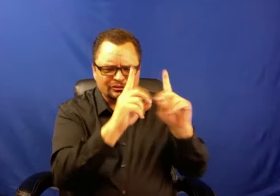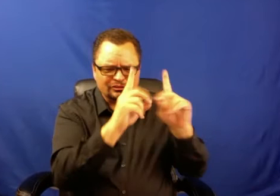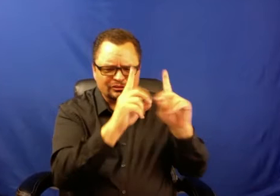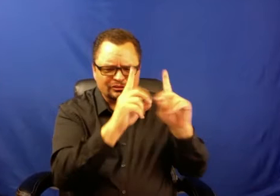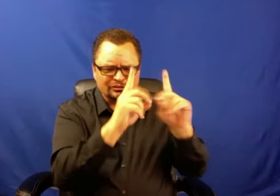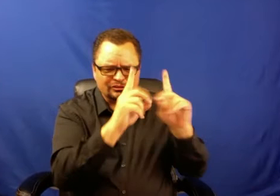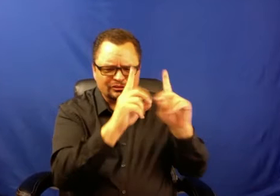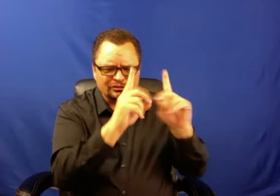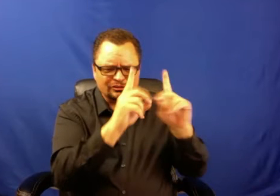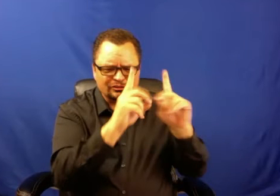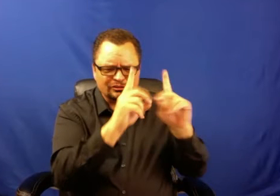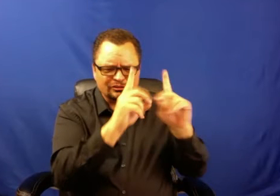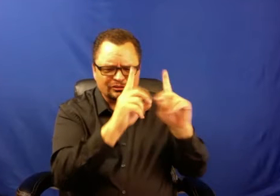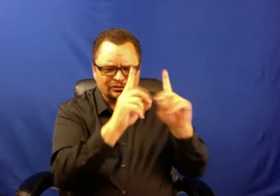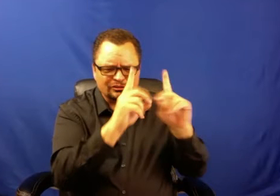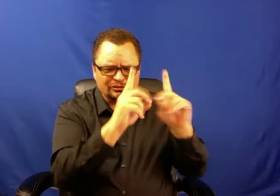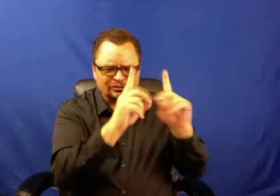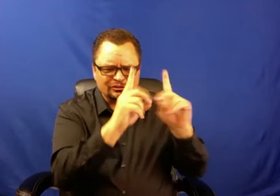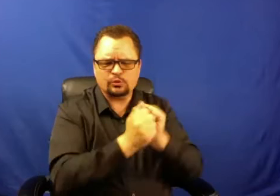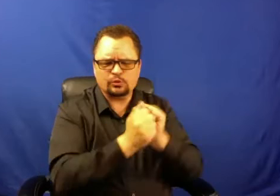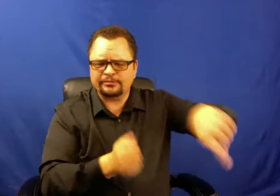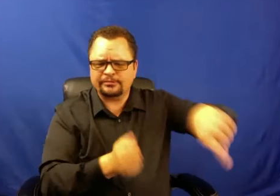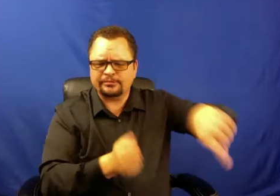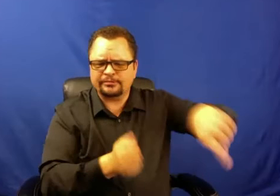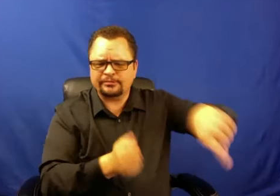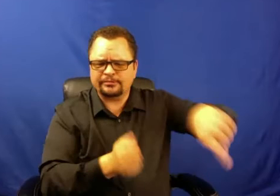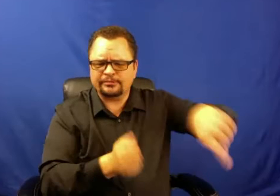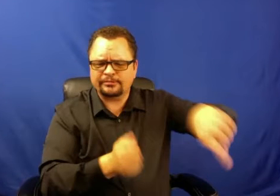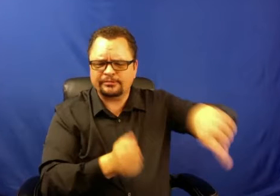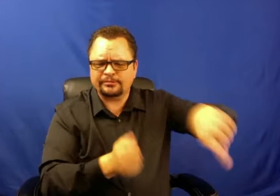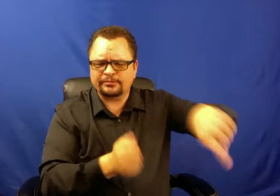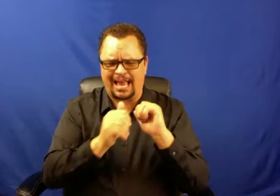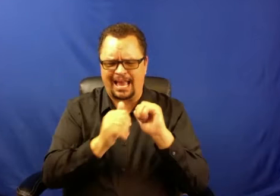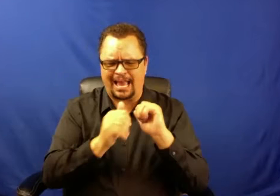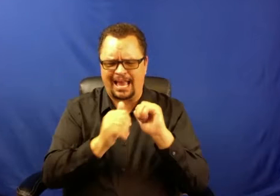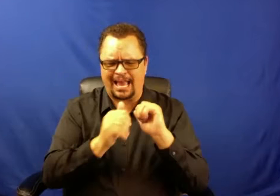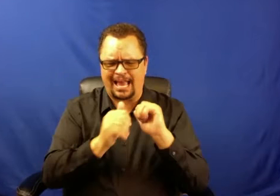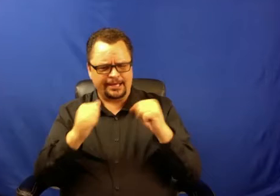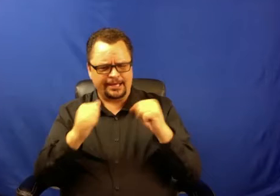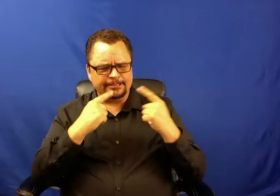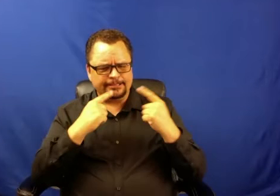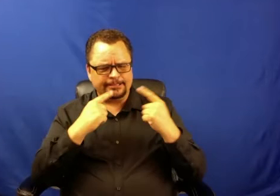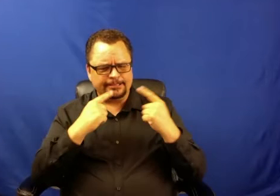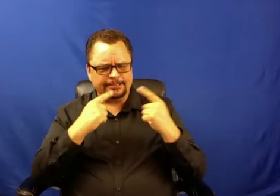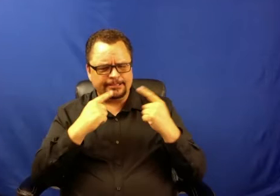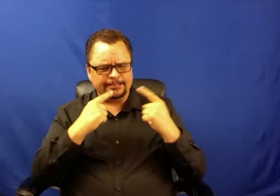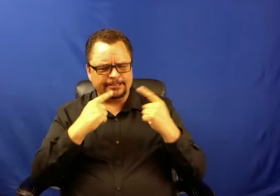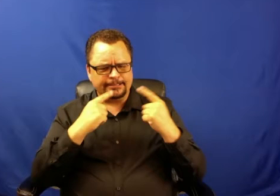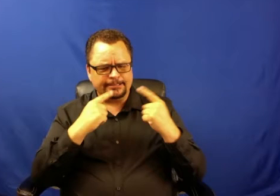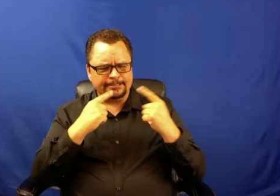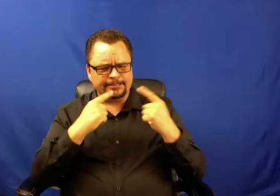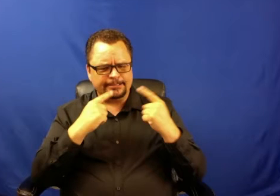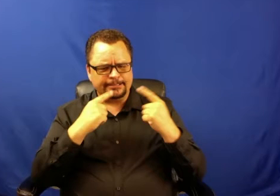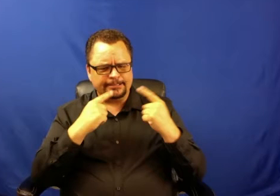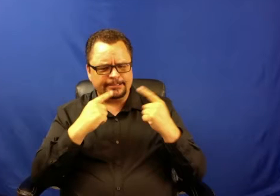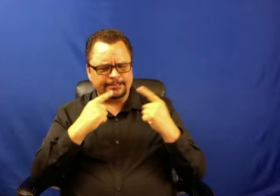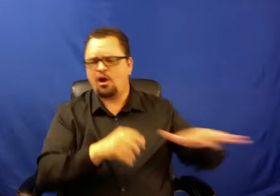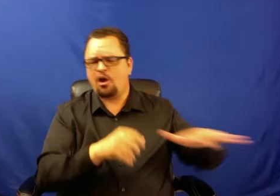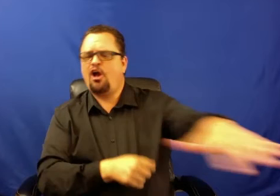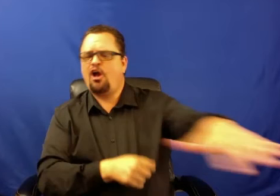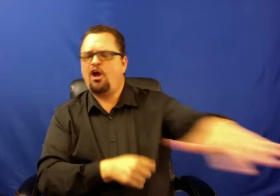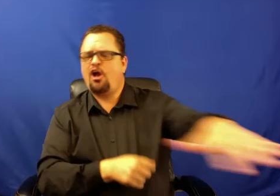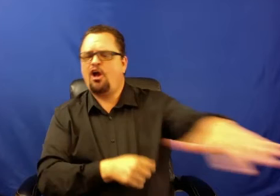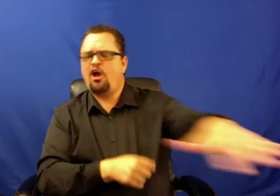with successful implementation throughout our community with the prevention measures that we know that